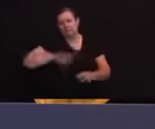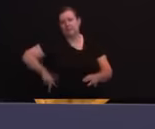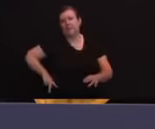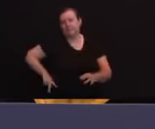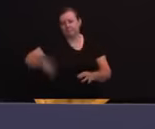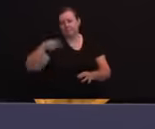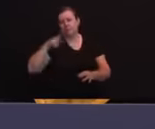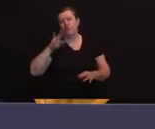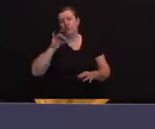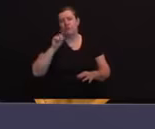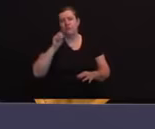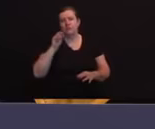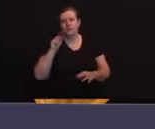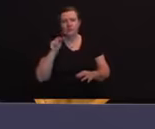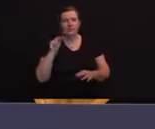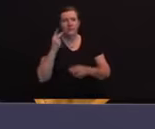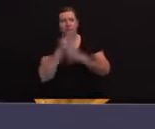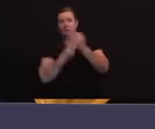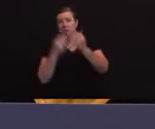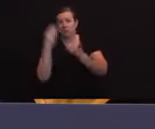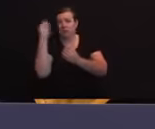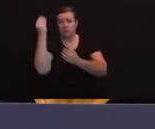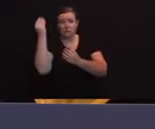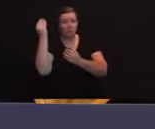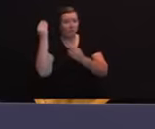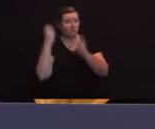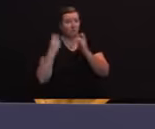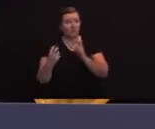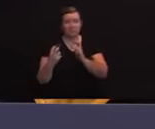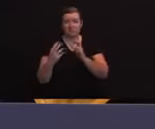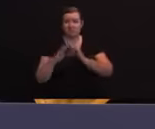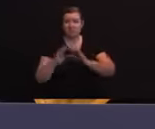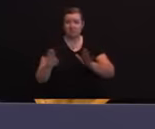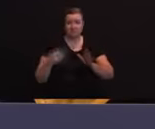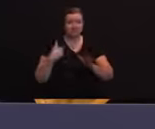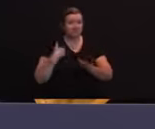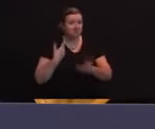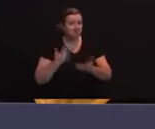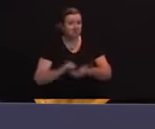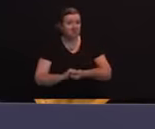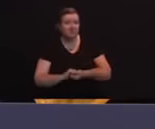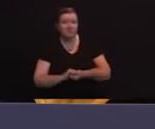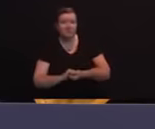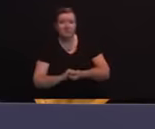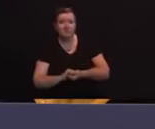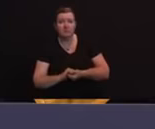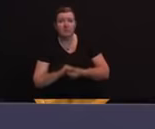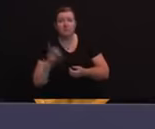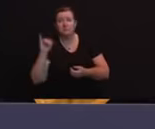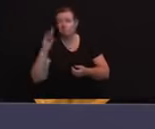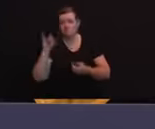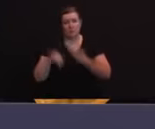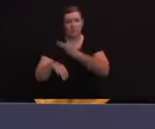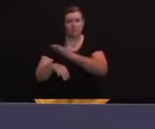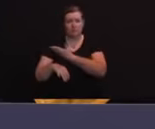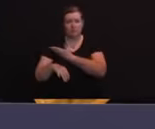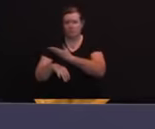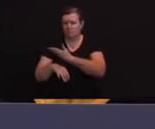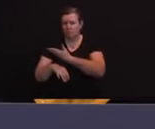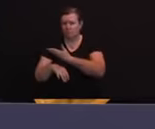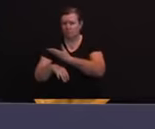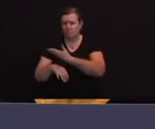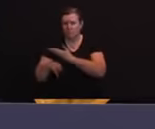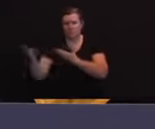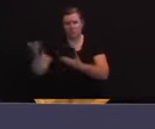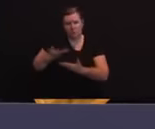just get a lot more degrees of freedom. Judy, I don't recall you've said anything my way lately that we were quote-unquote rejected in terms of steps